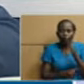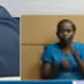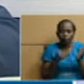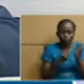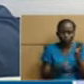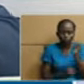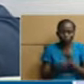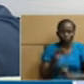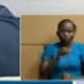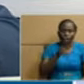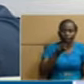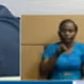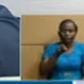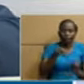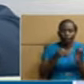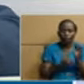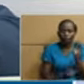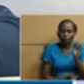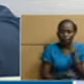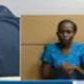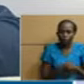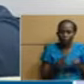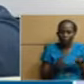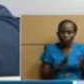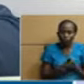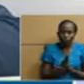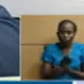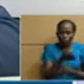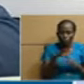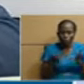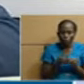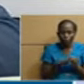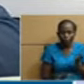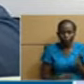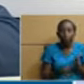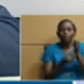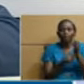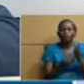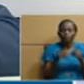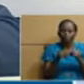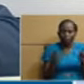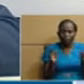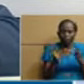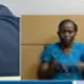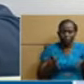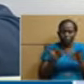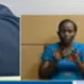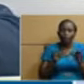Act. But still, those are supplementaries. I think the fundamental point would be